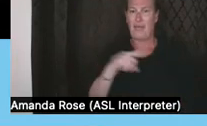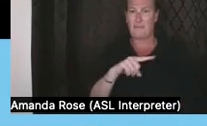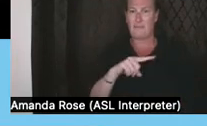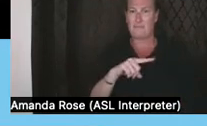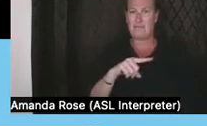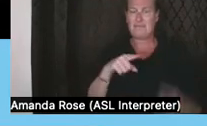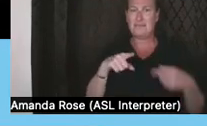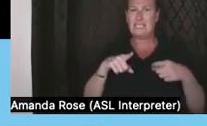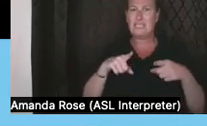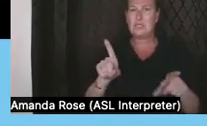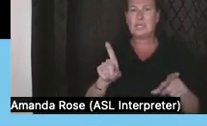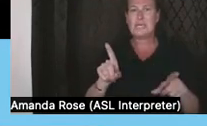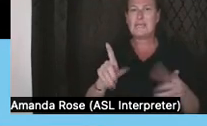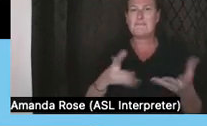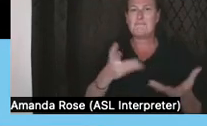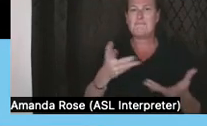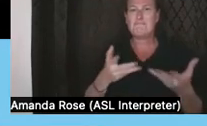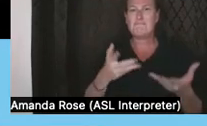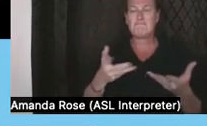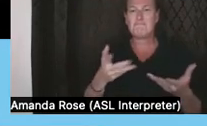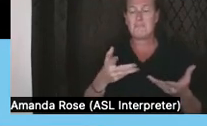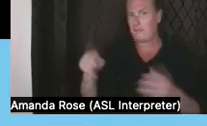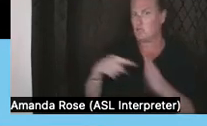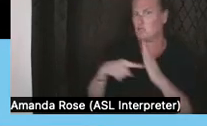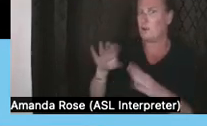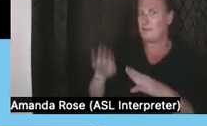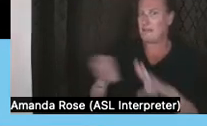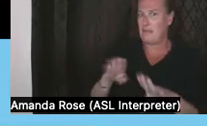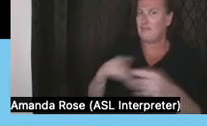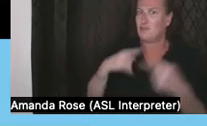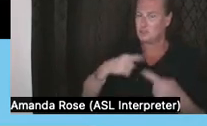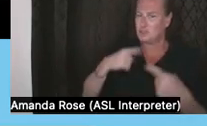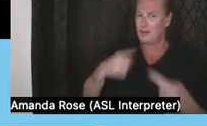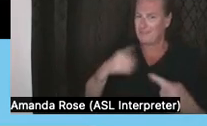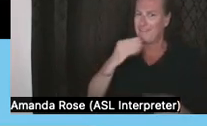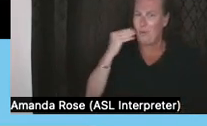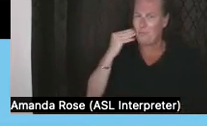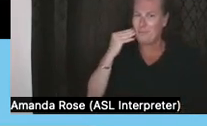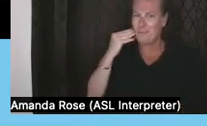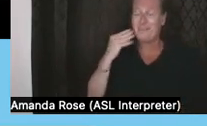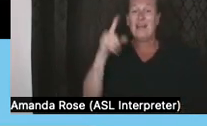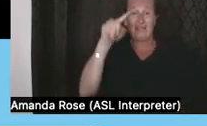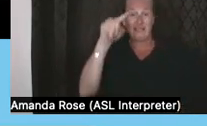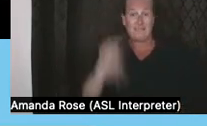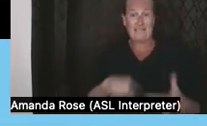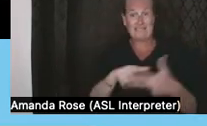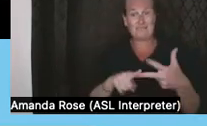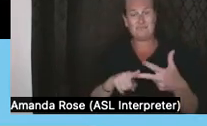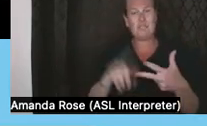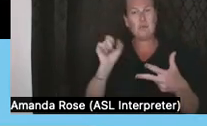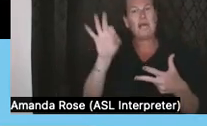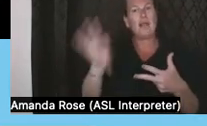know, they're engaging in that behavior you're struggling with at home. So these are something that you can narrate as they're engaging in that